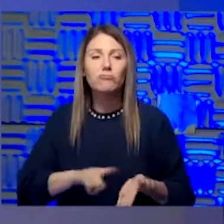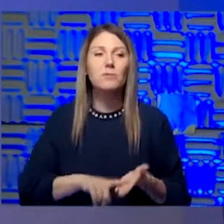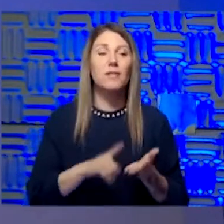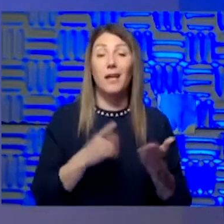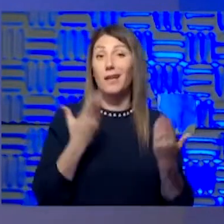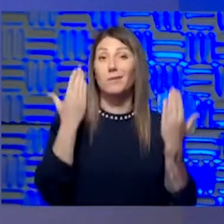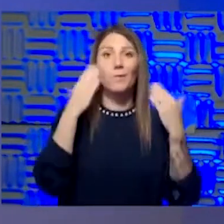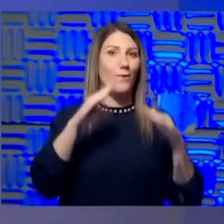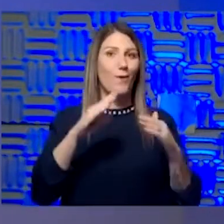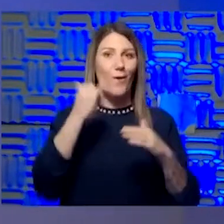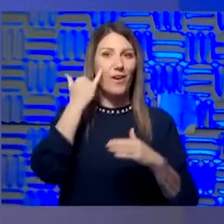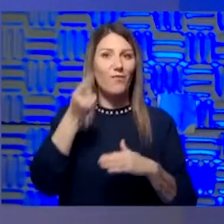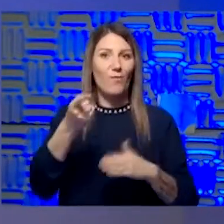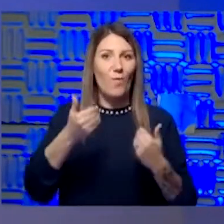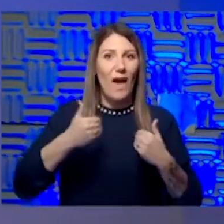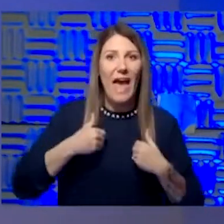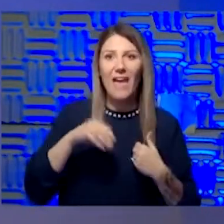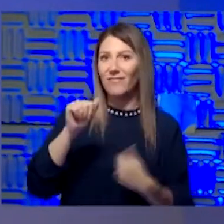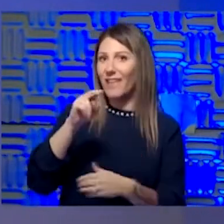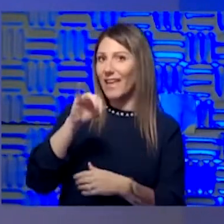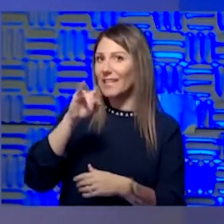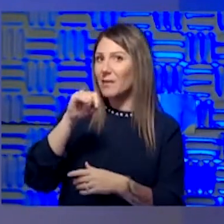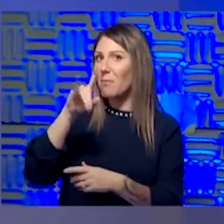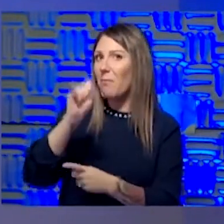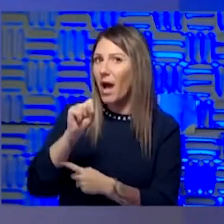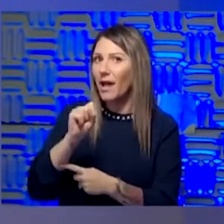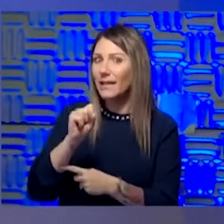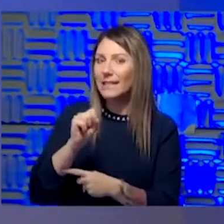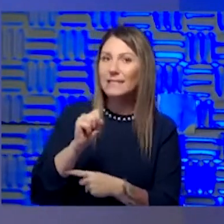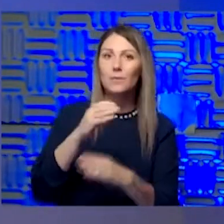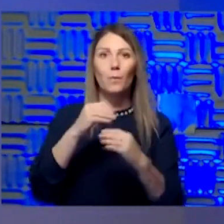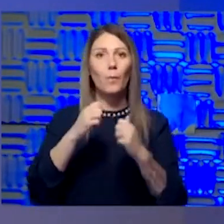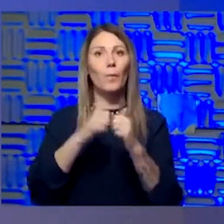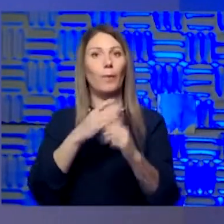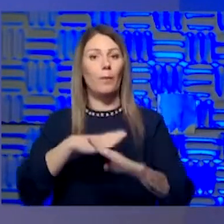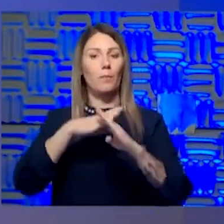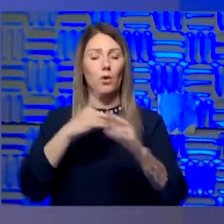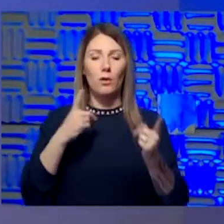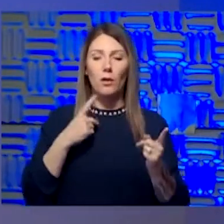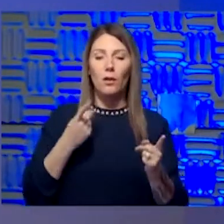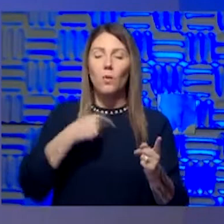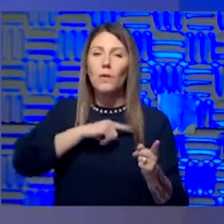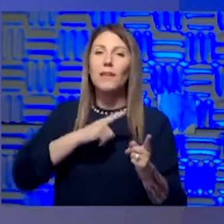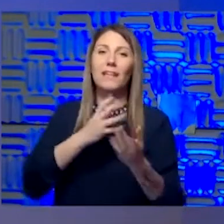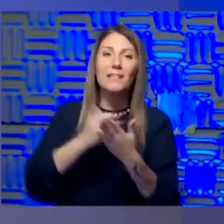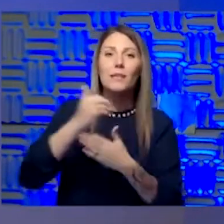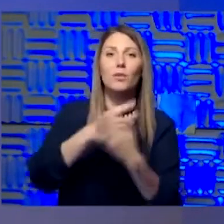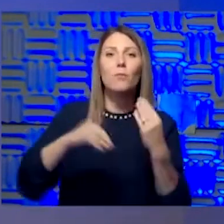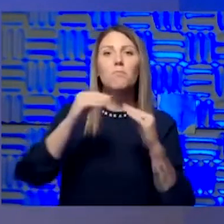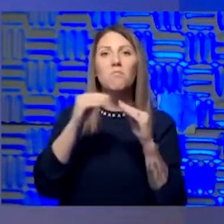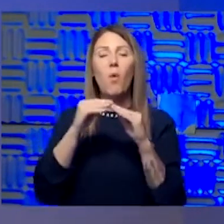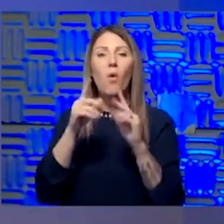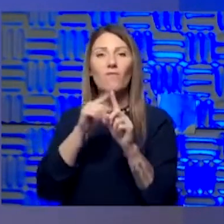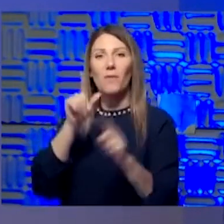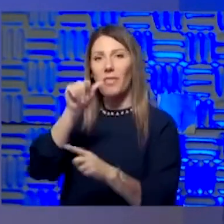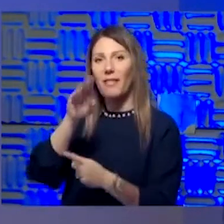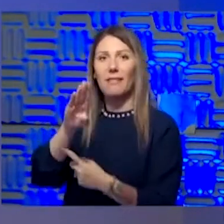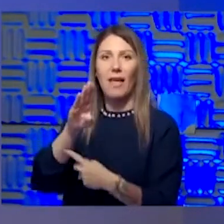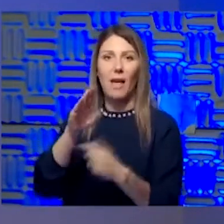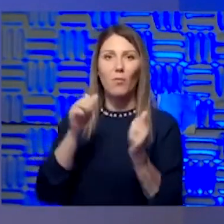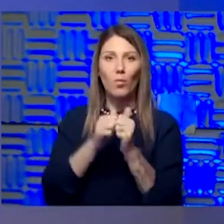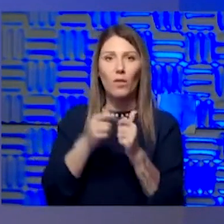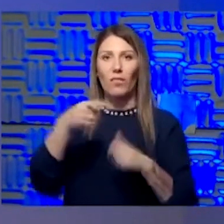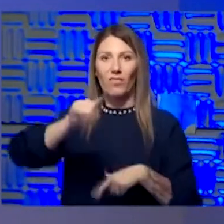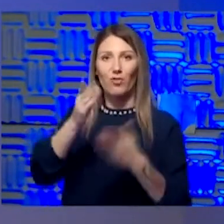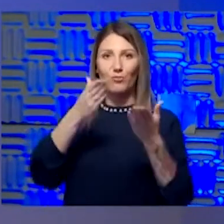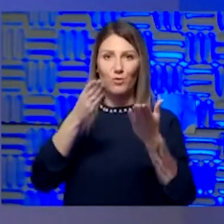from detecting the antibodies. We can hopefully get more comments from Dr. Plapp and Dr. Leisman and Rick Coldry tomorrow with our lab services.